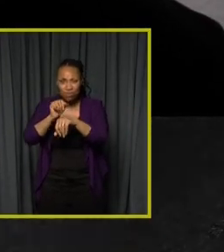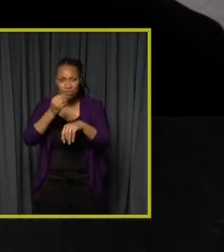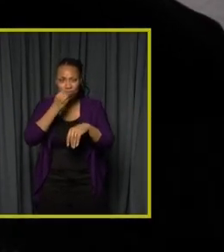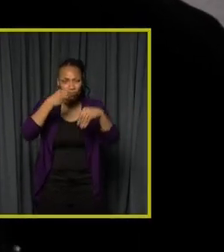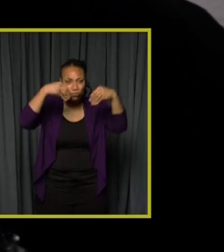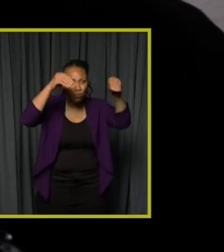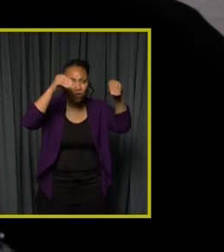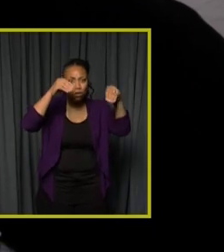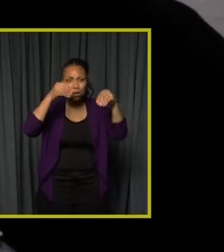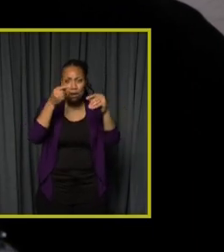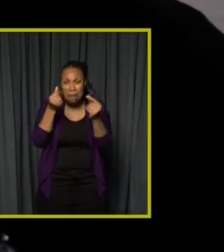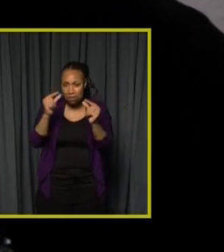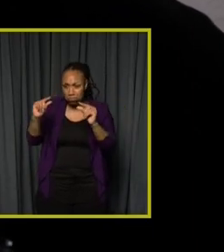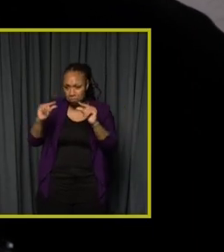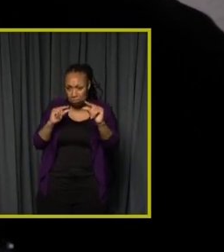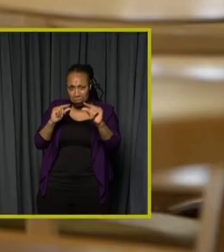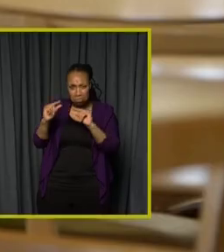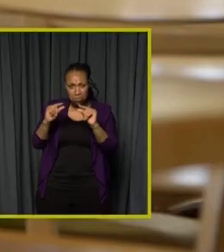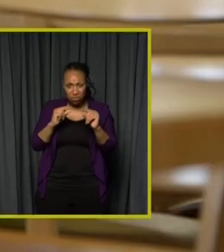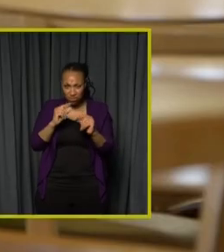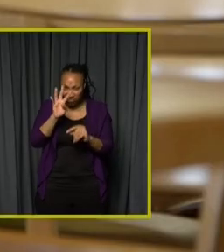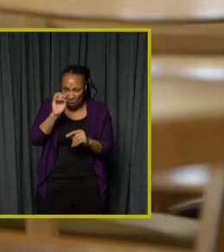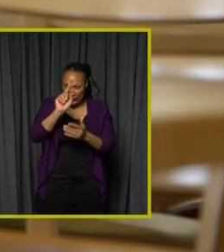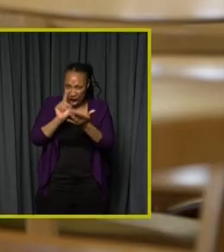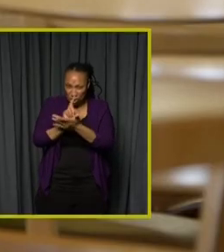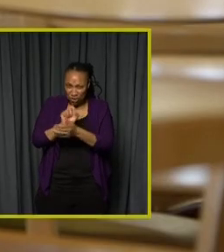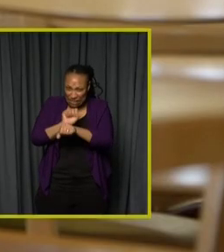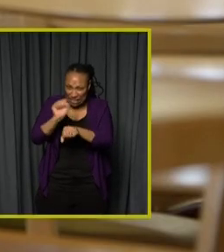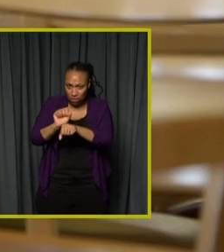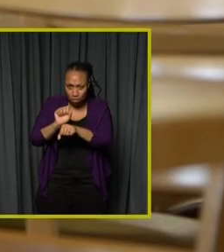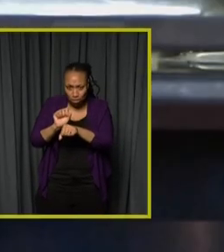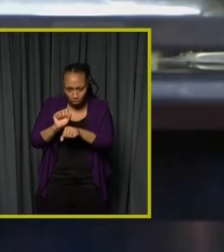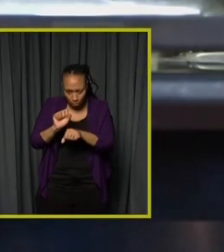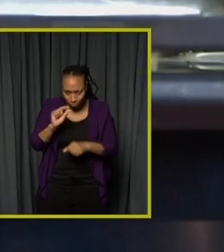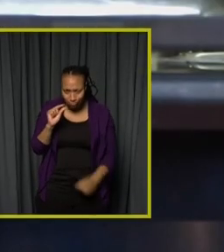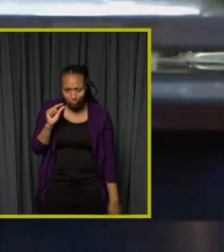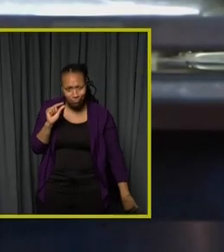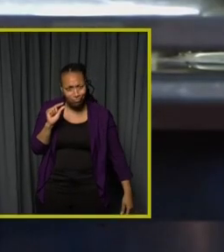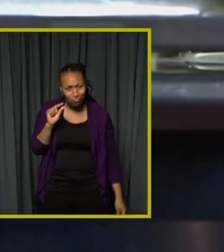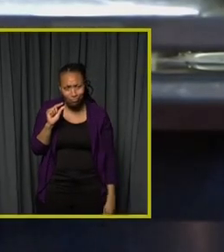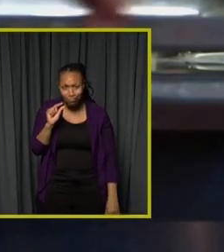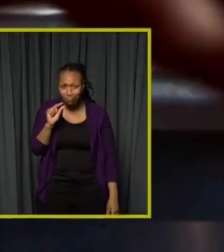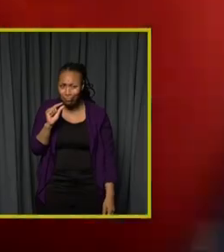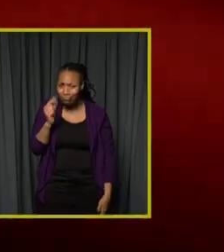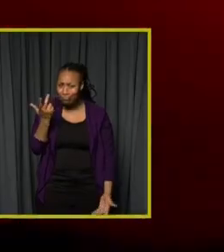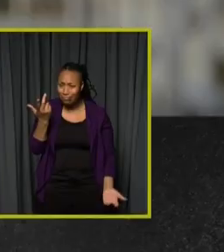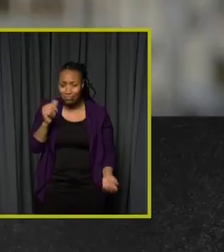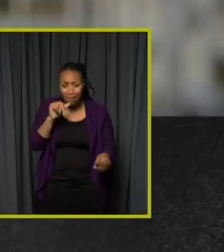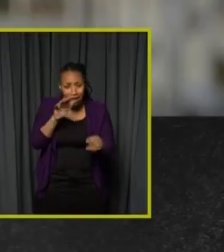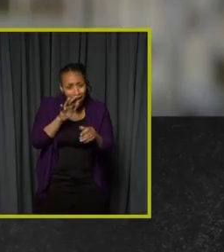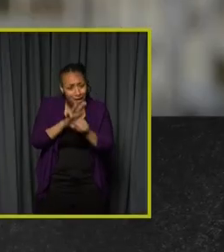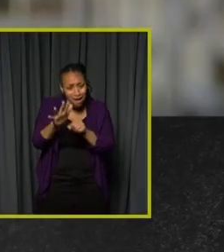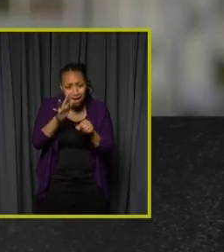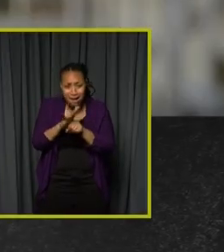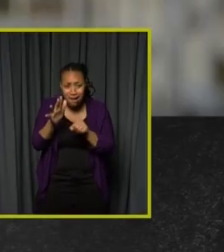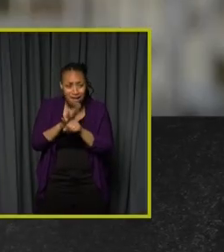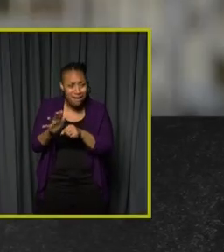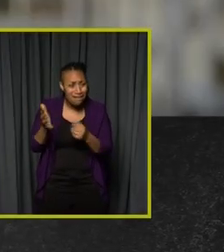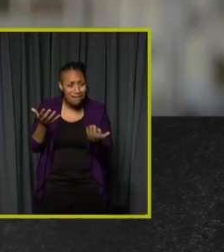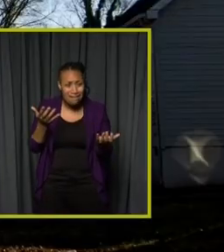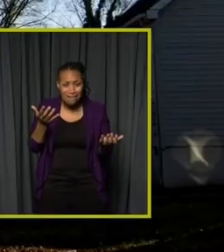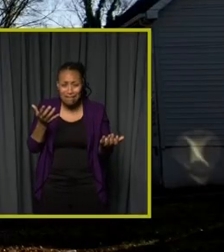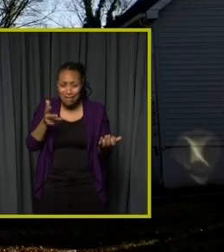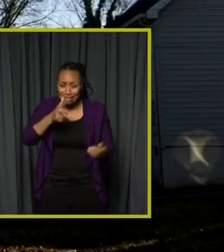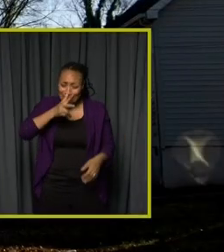for one person to live. We work a 40-hour work week, still not enough. Living from paycheck to